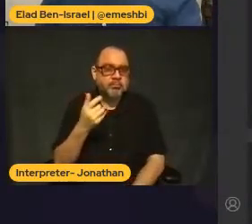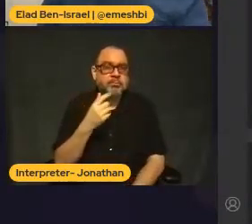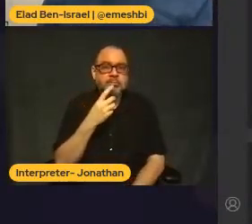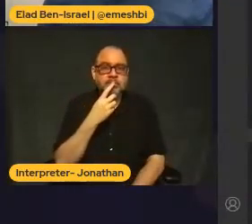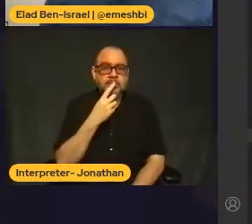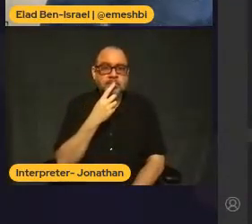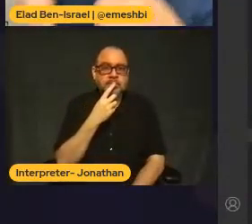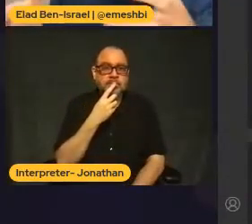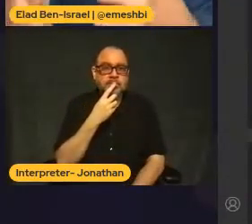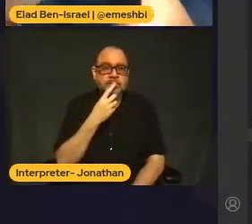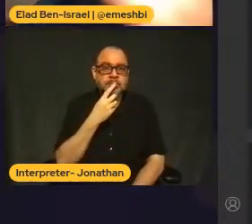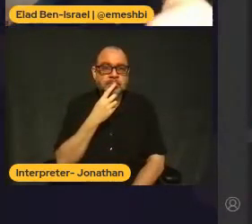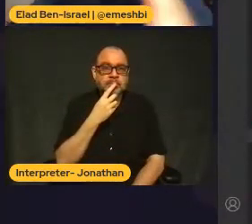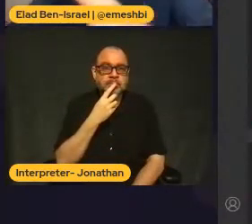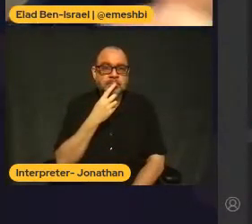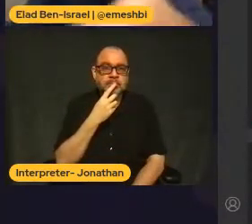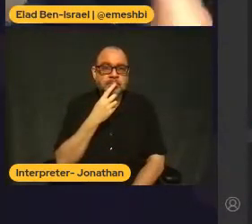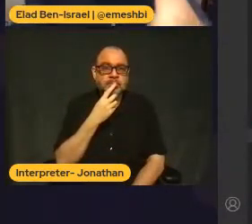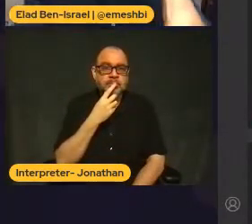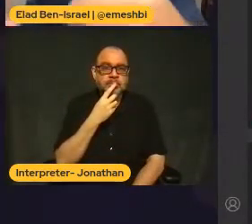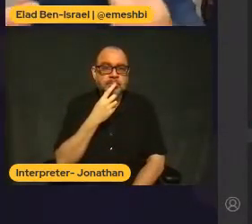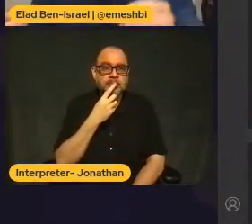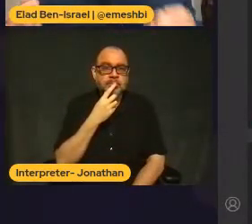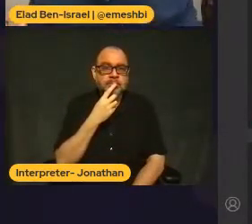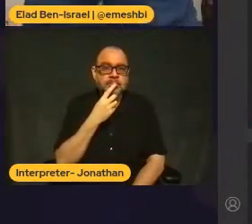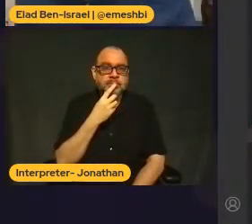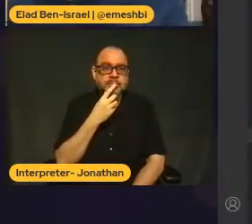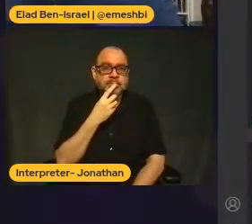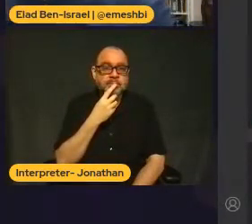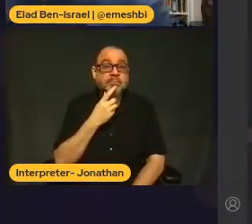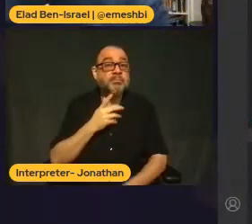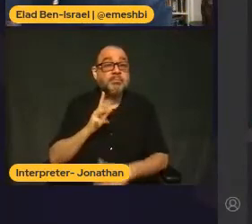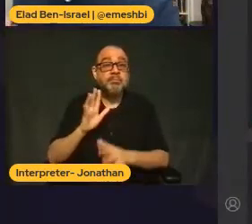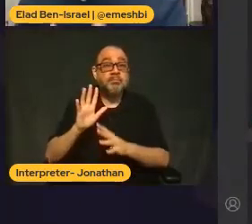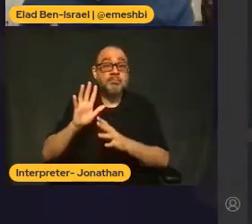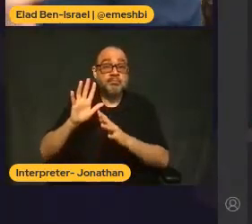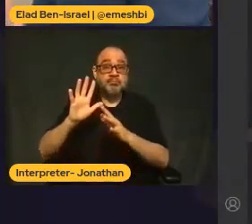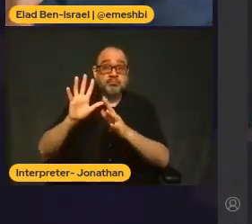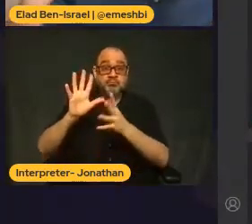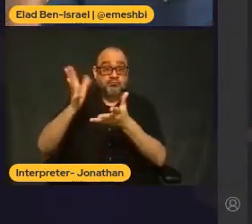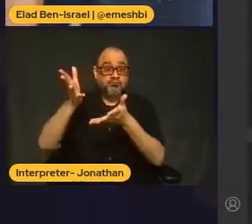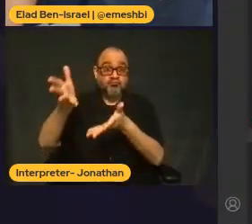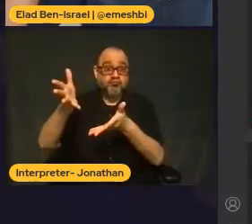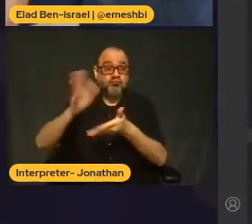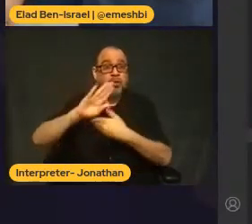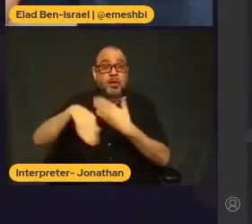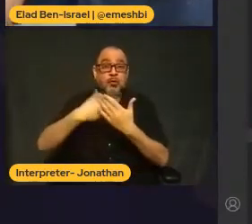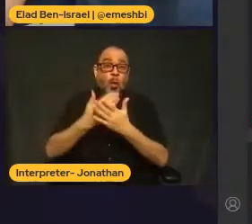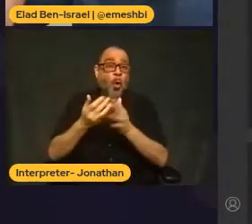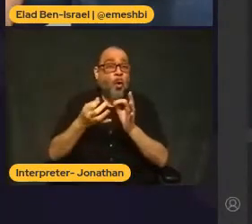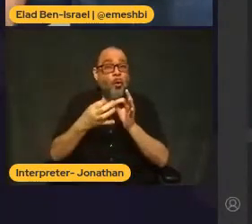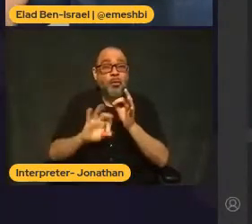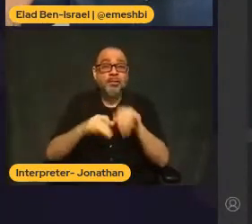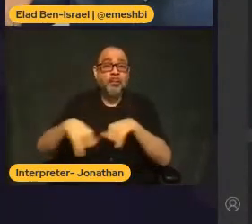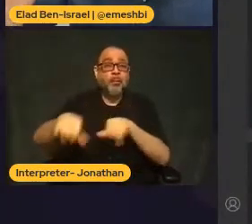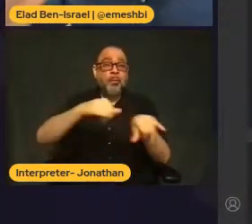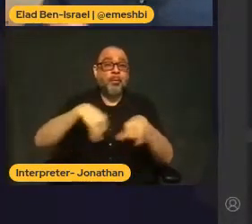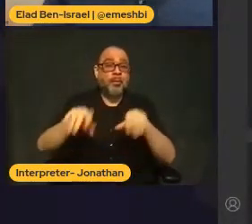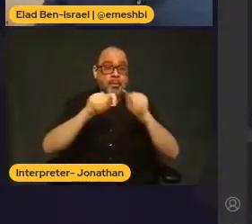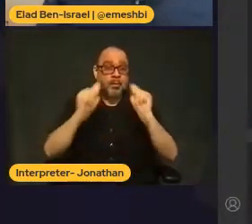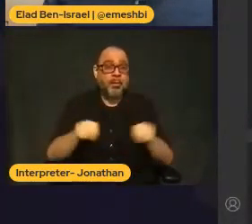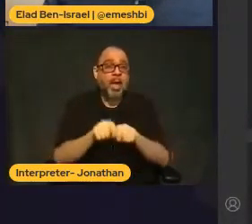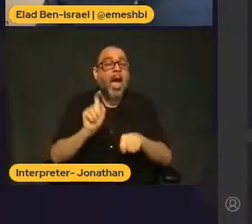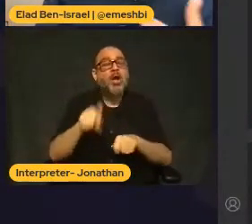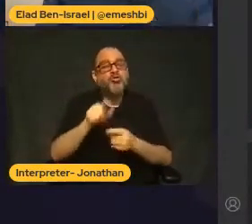Nice. And so this is all of this is basically boilerplate that I should have written in my Lambda